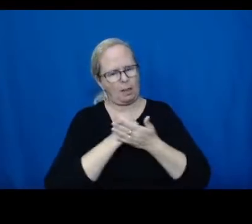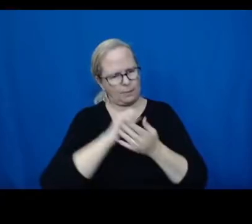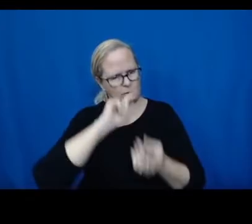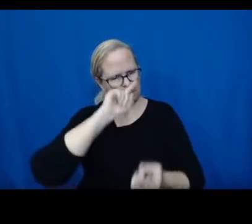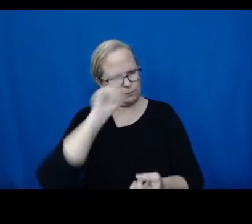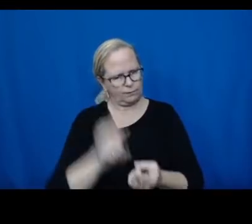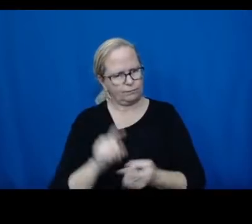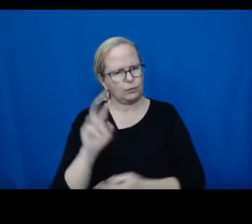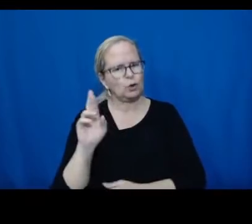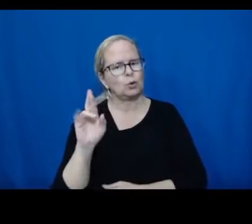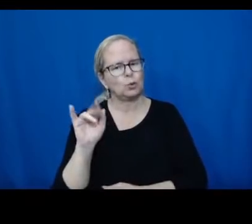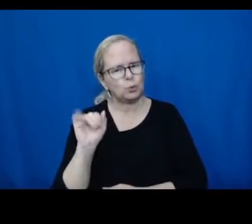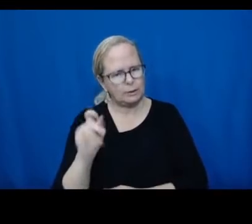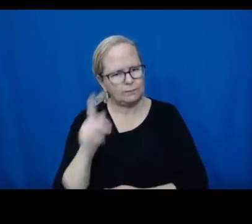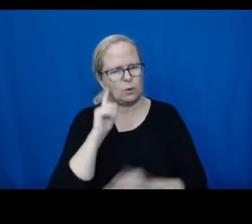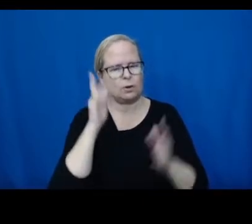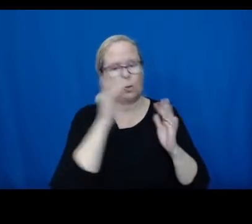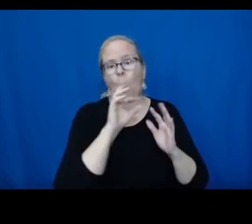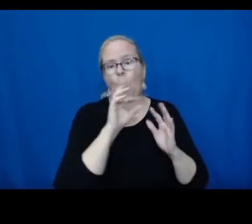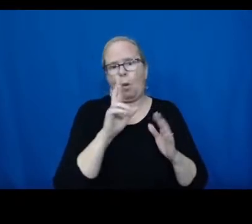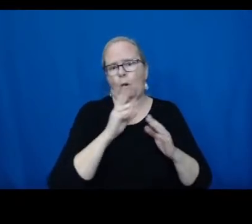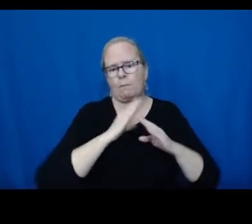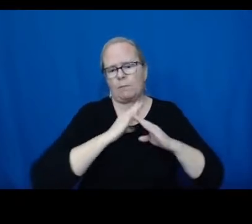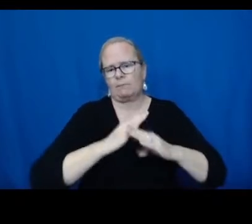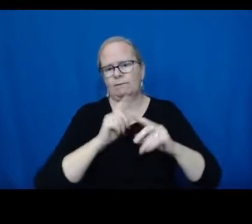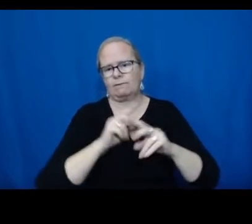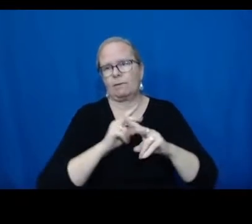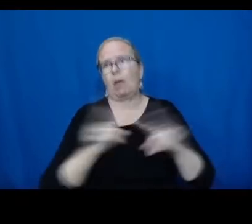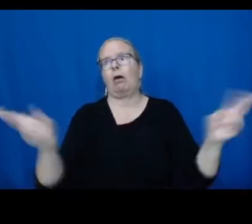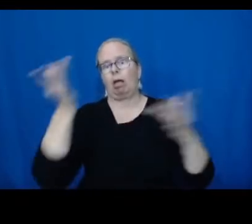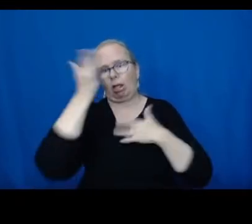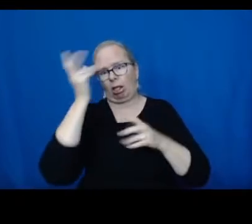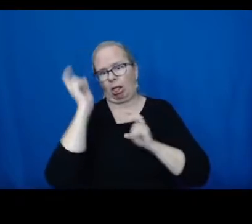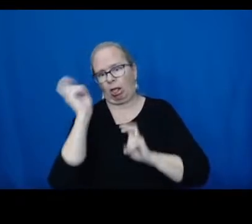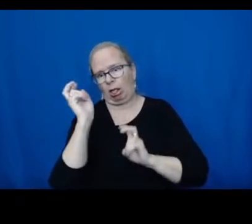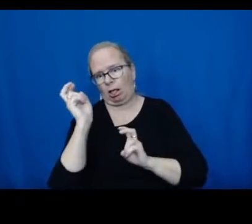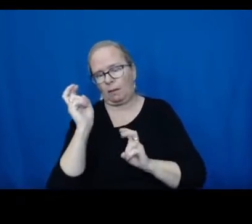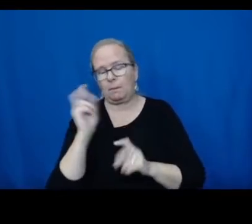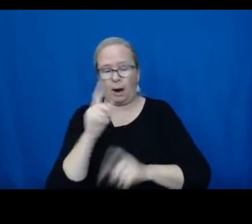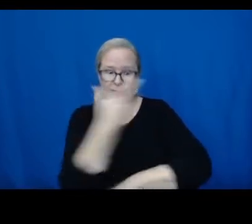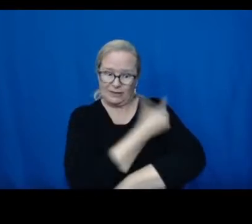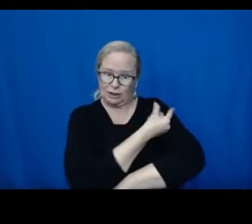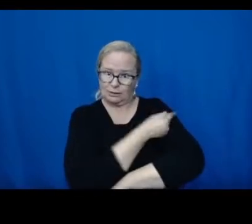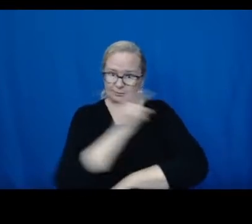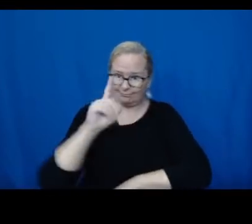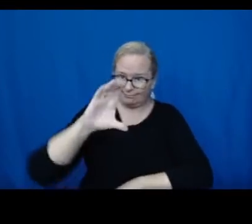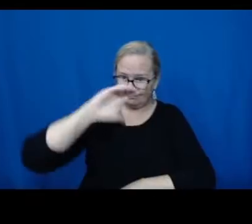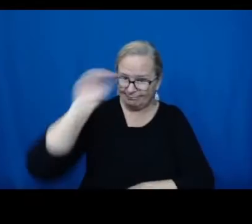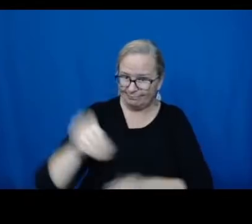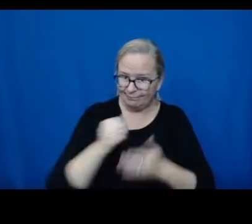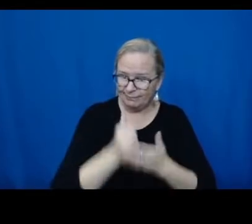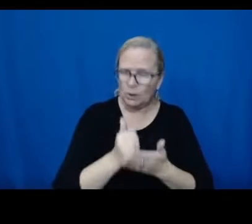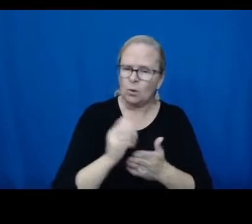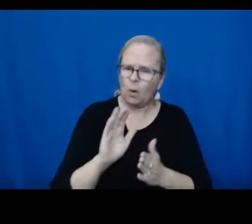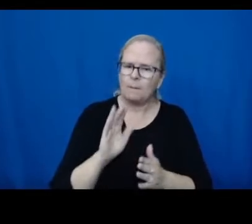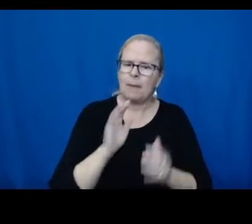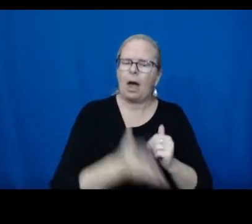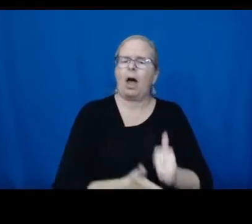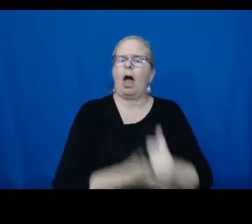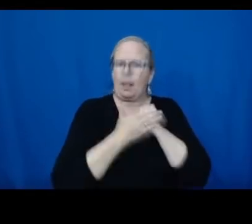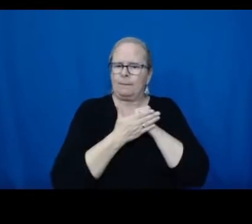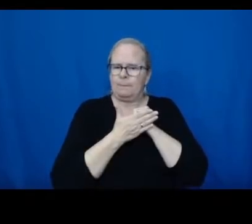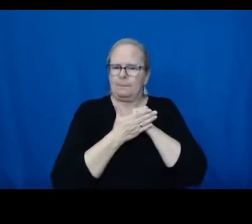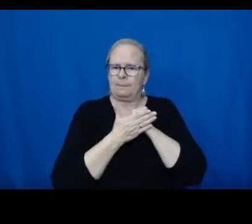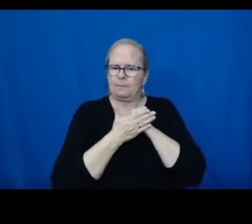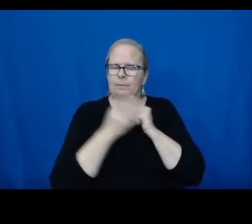breakthrough infections do lead to hospitalization in a way that also suggests that. So I'm not saying that vaccines don't work.